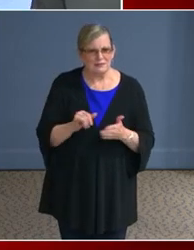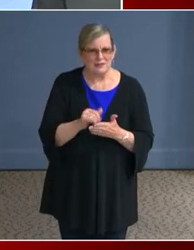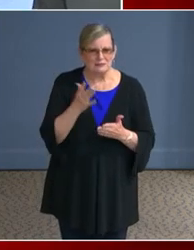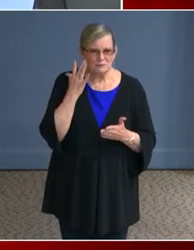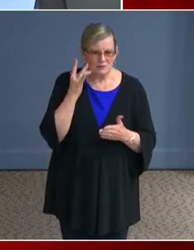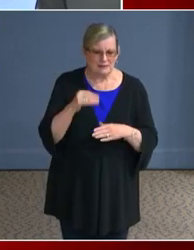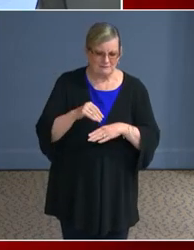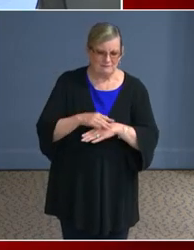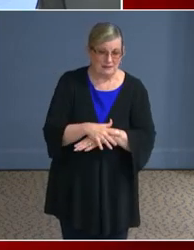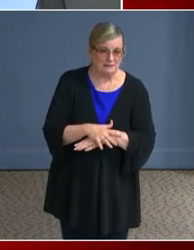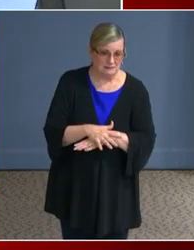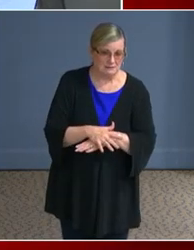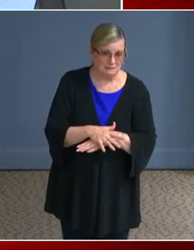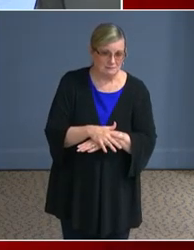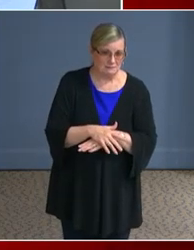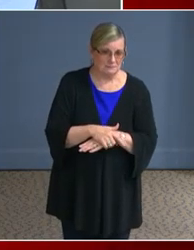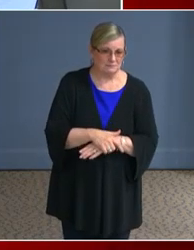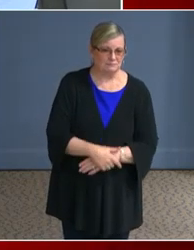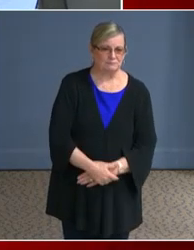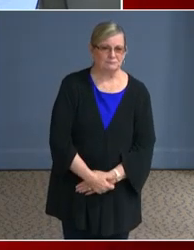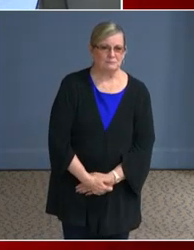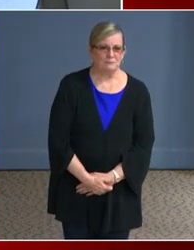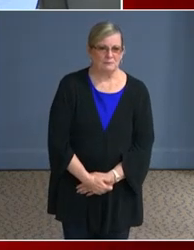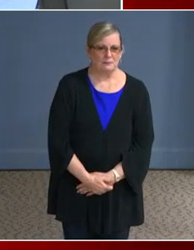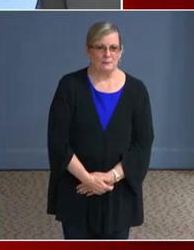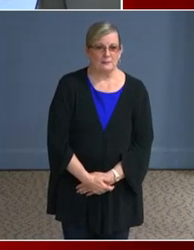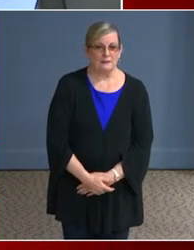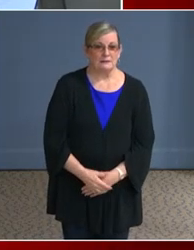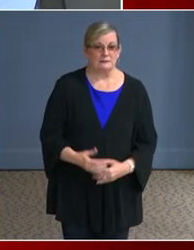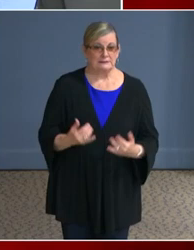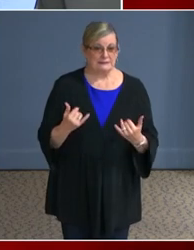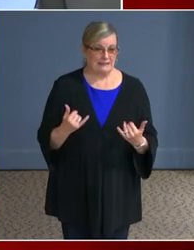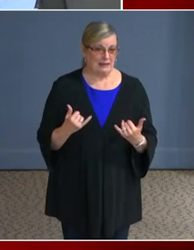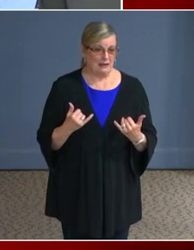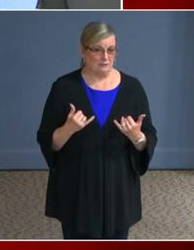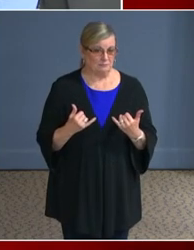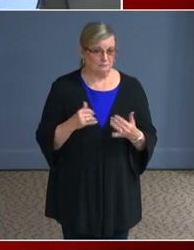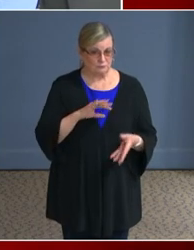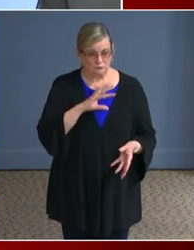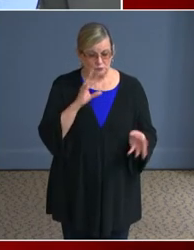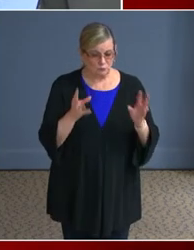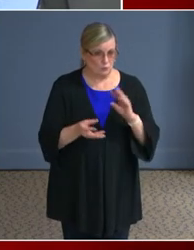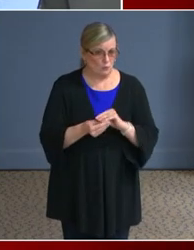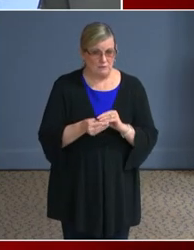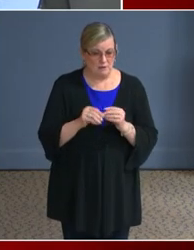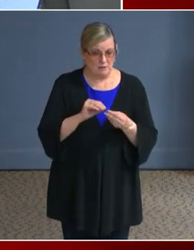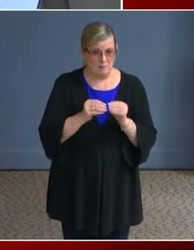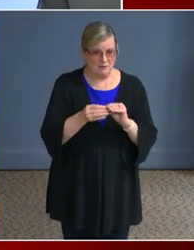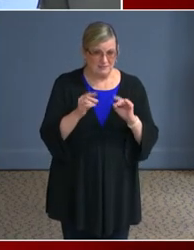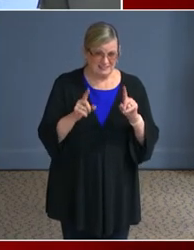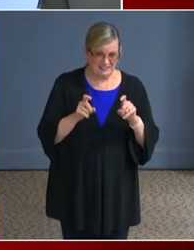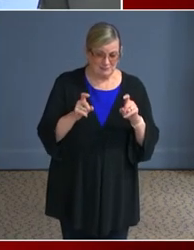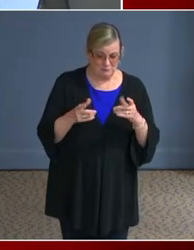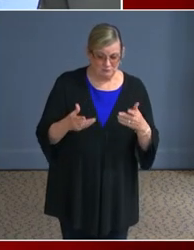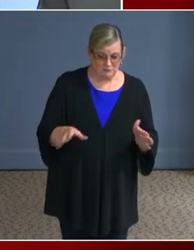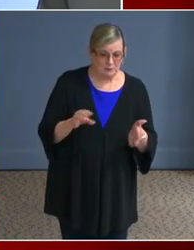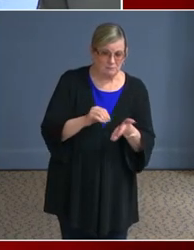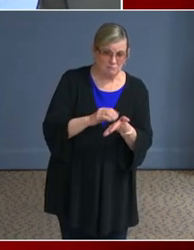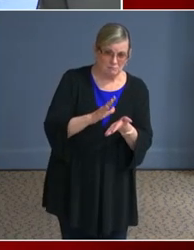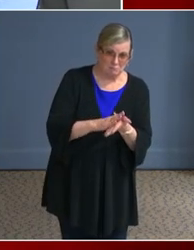high through May 22nd. In terms of the total number of tests that are published,